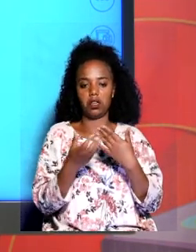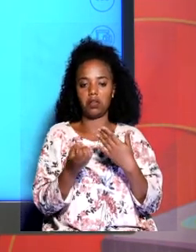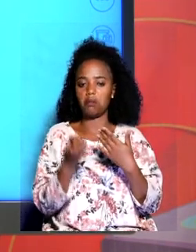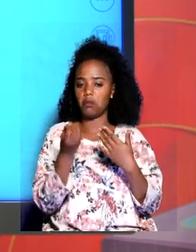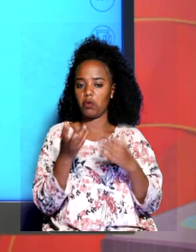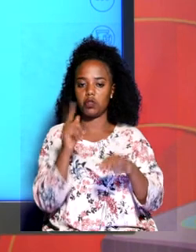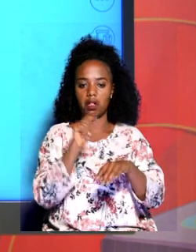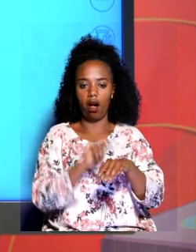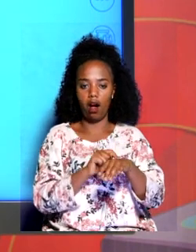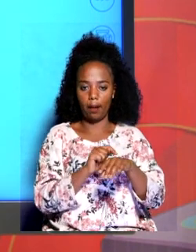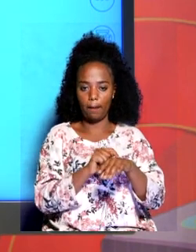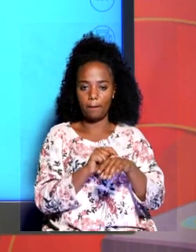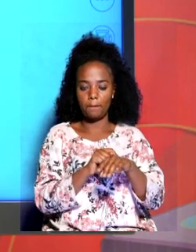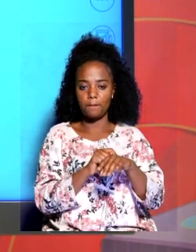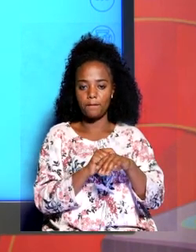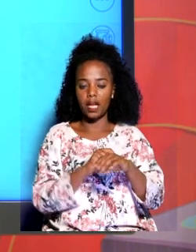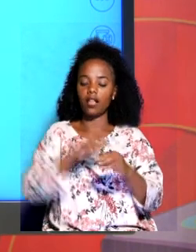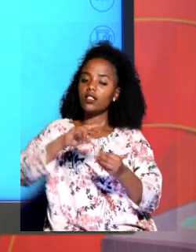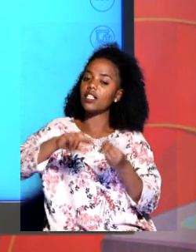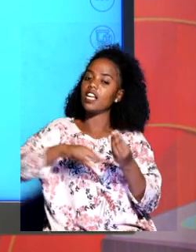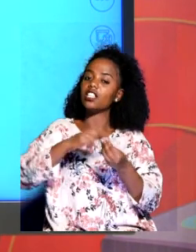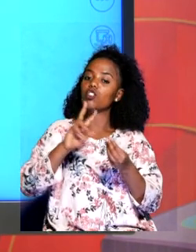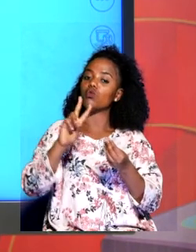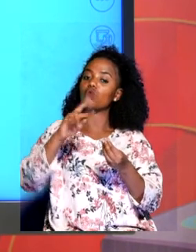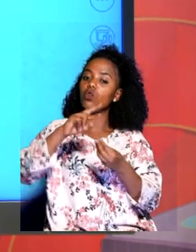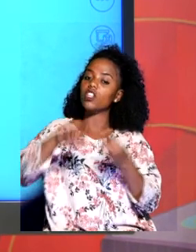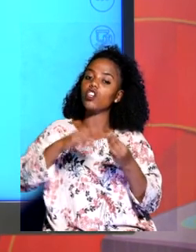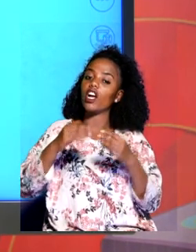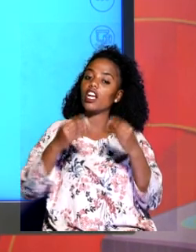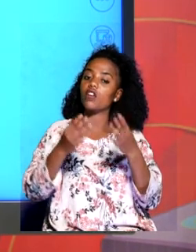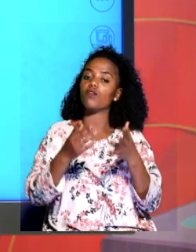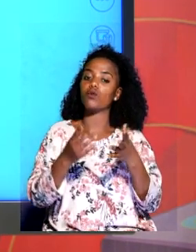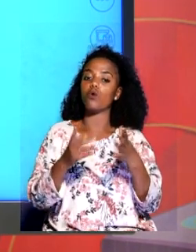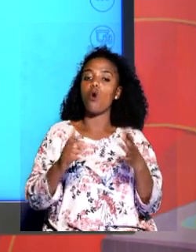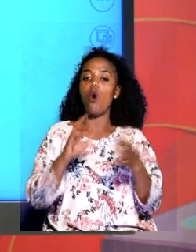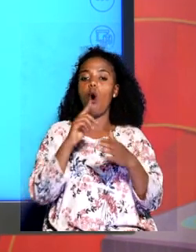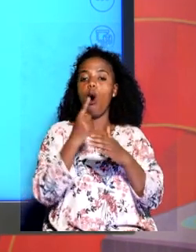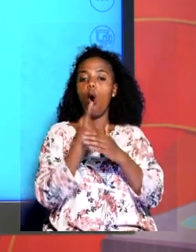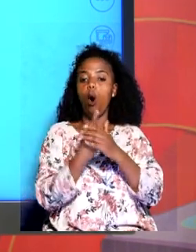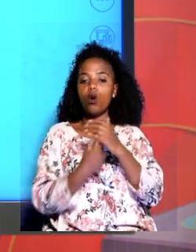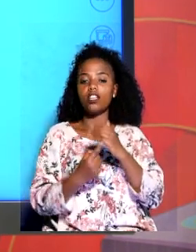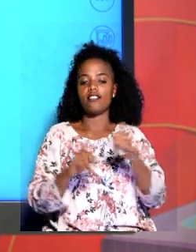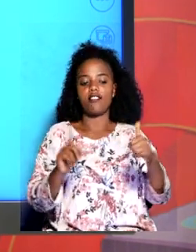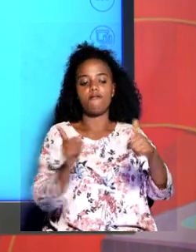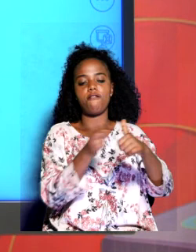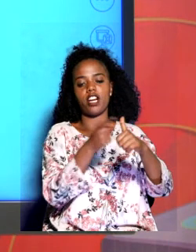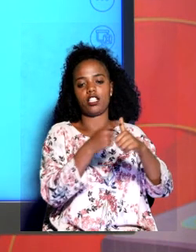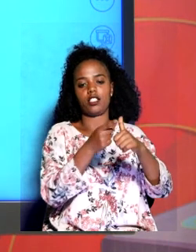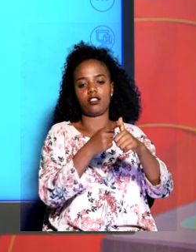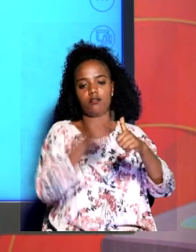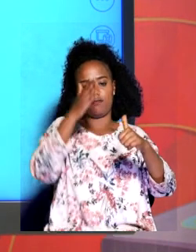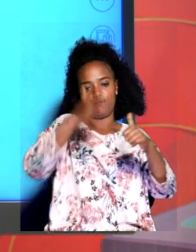time, the region, these two regions, gives you only the first quadrant.